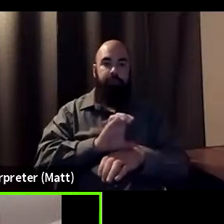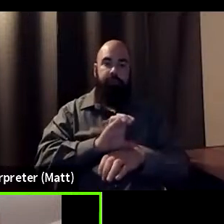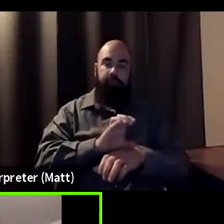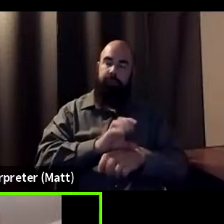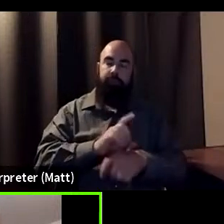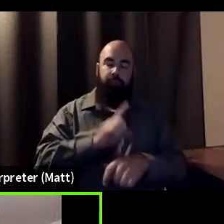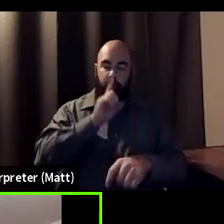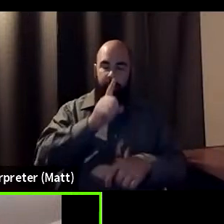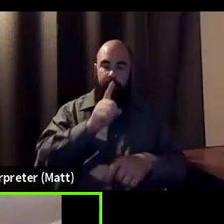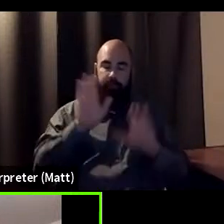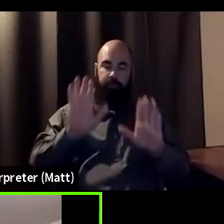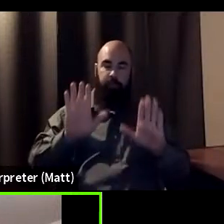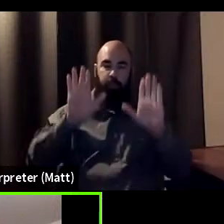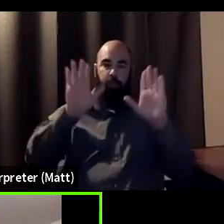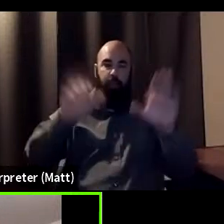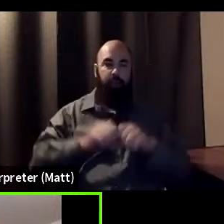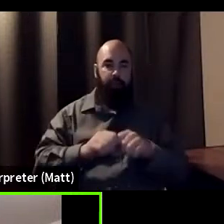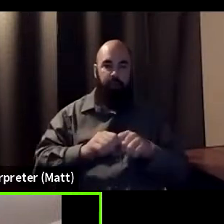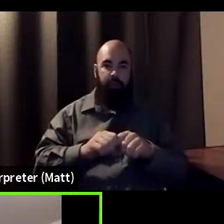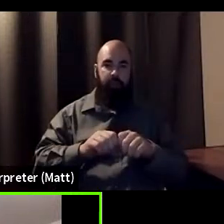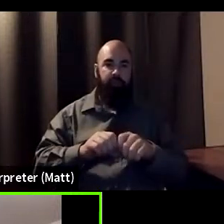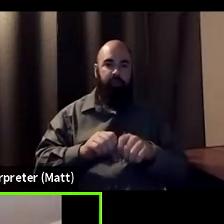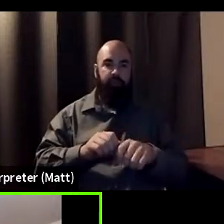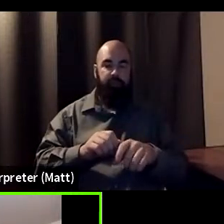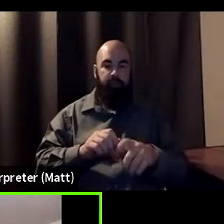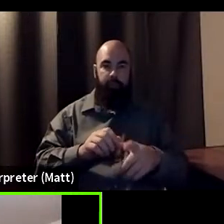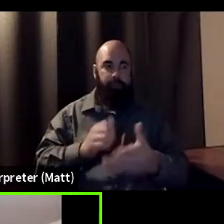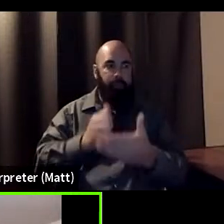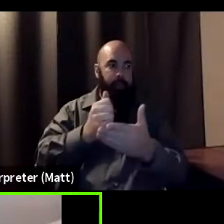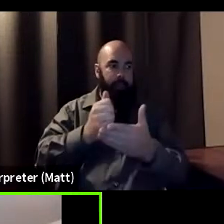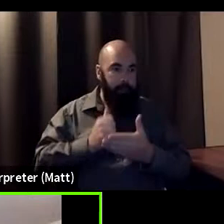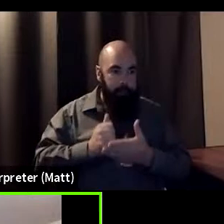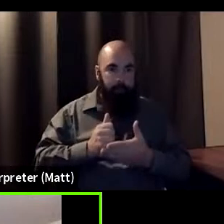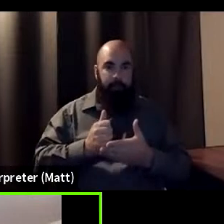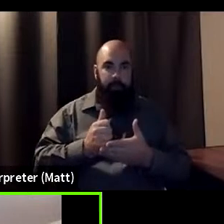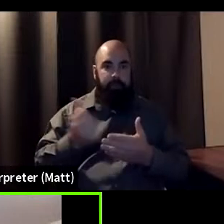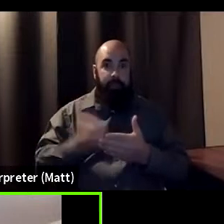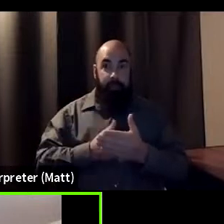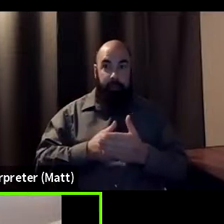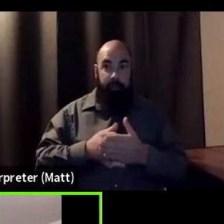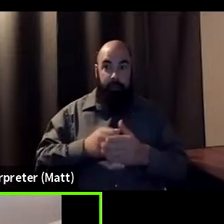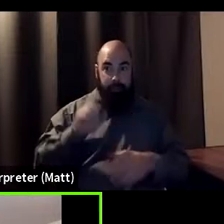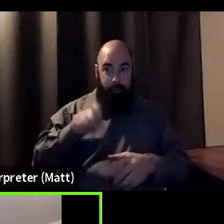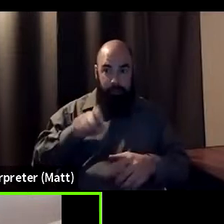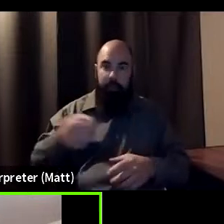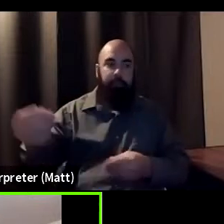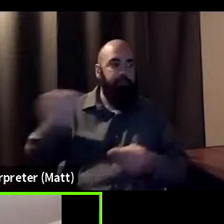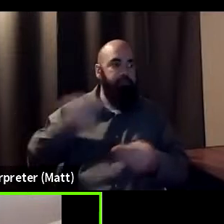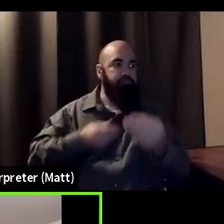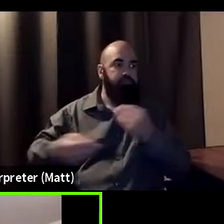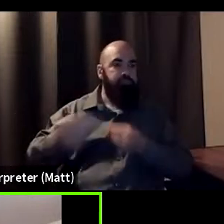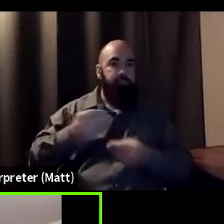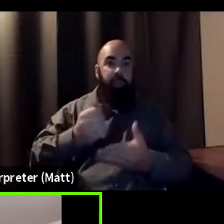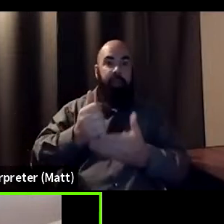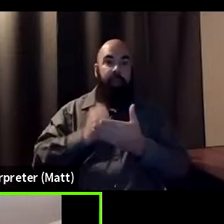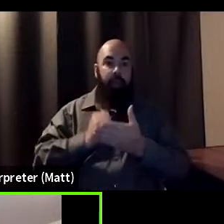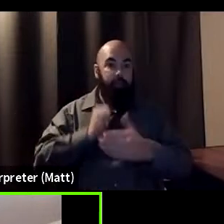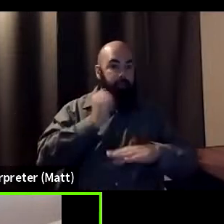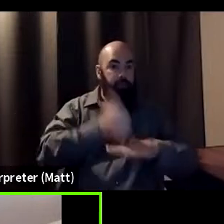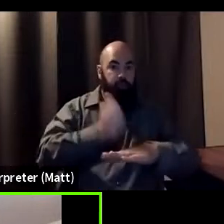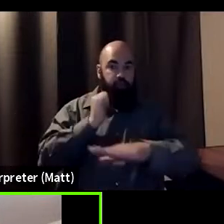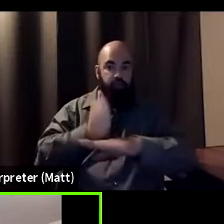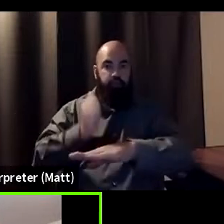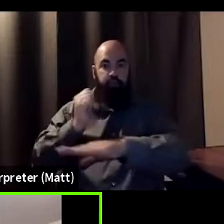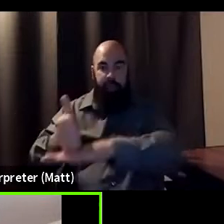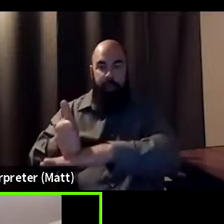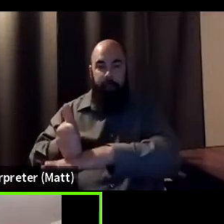do anything that we needed. They accommodated us. They helped us with our setup. So they would take pictures of the way we